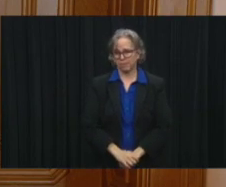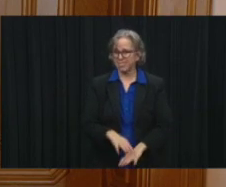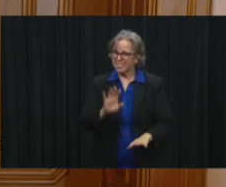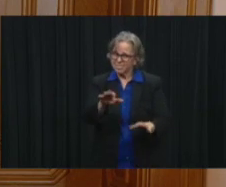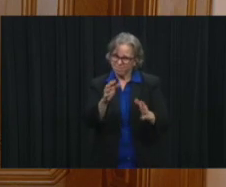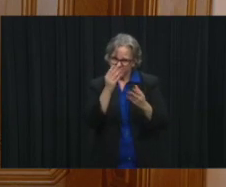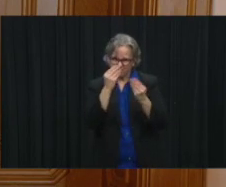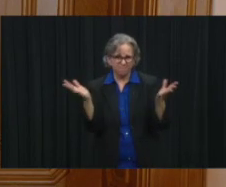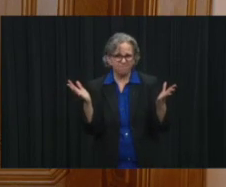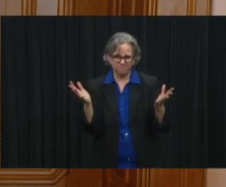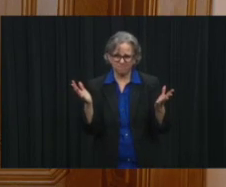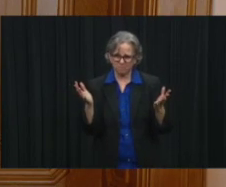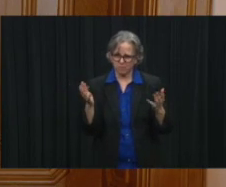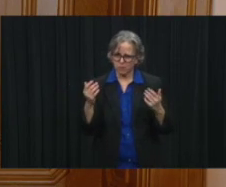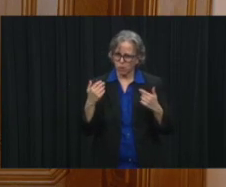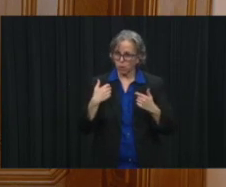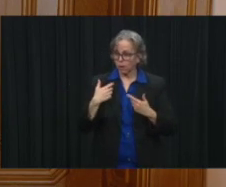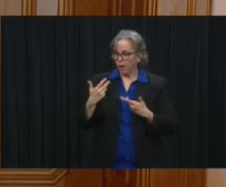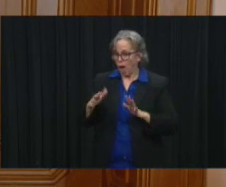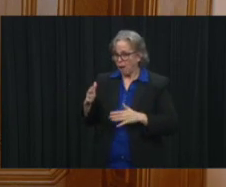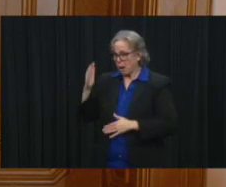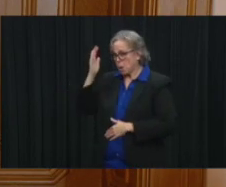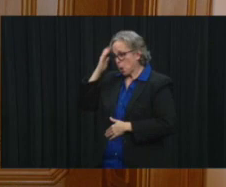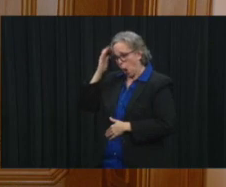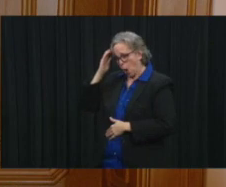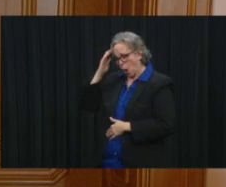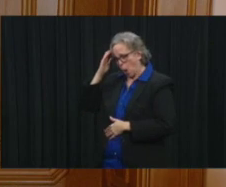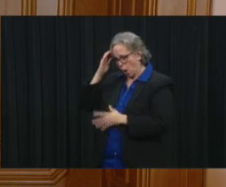information we have as we have it.